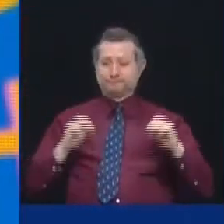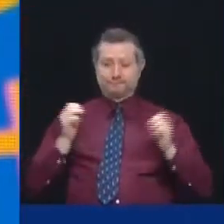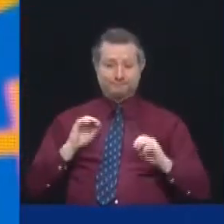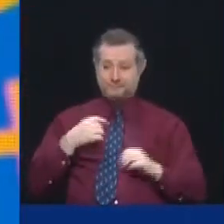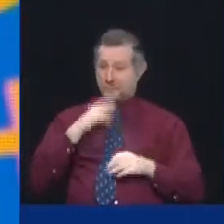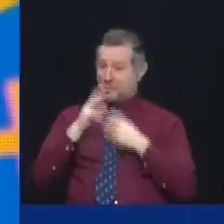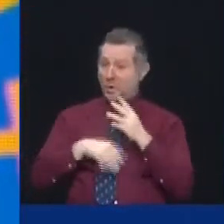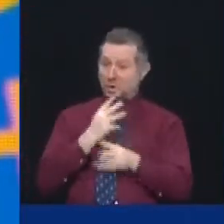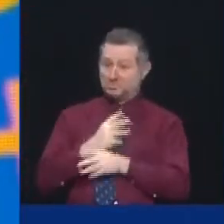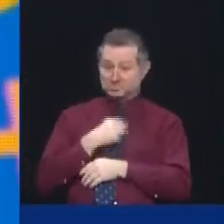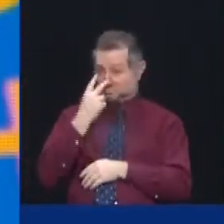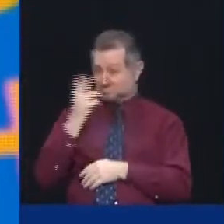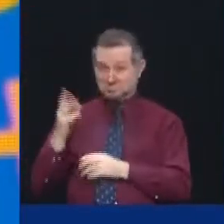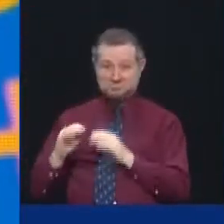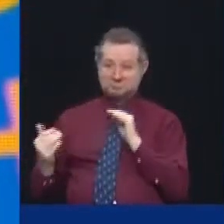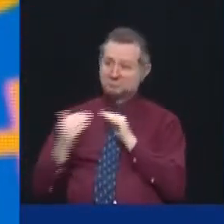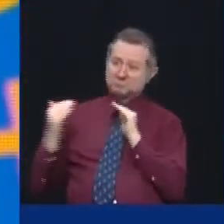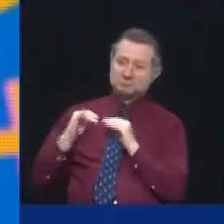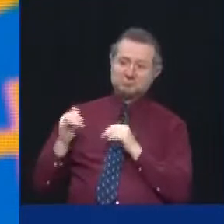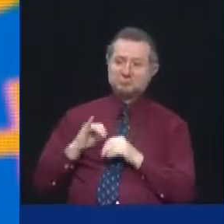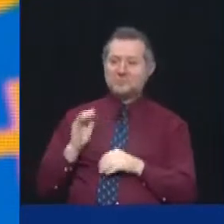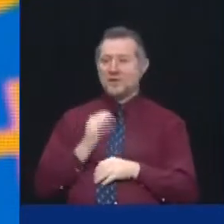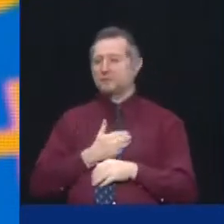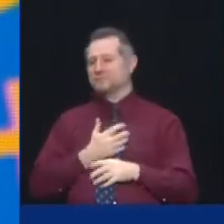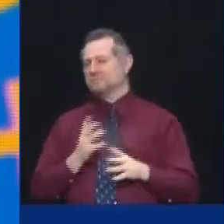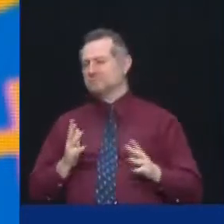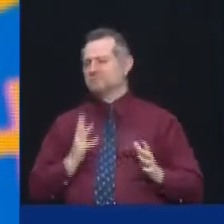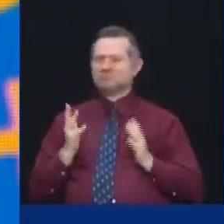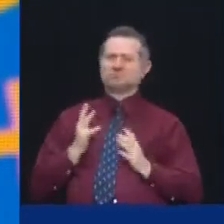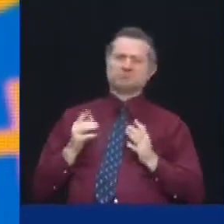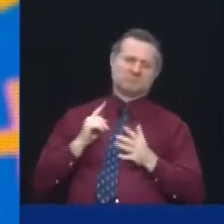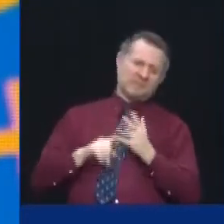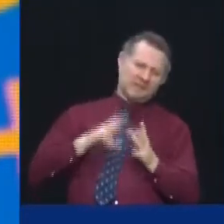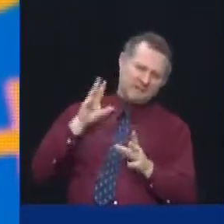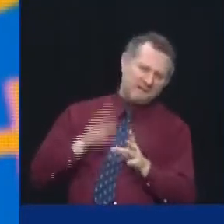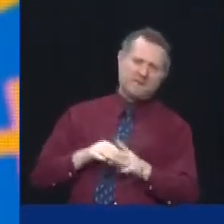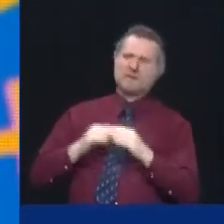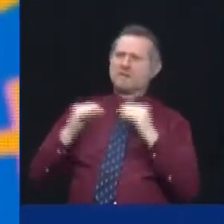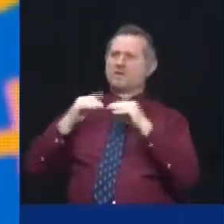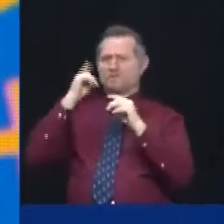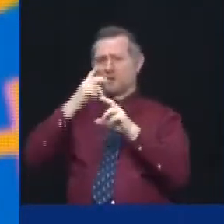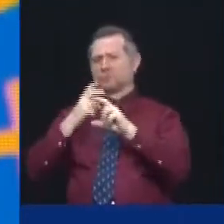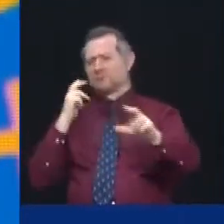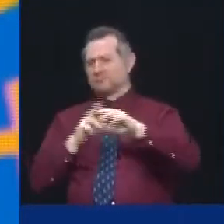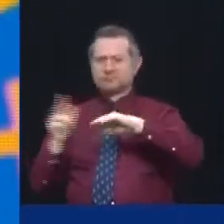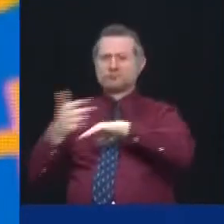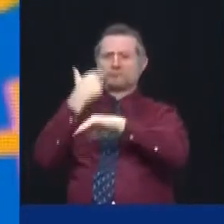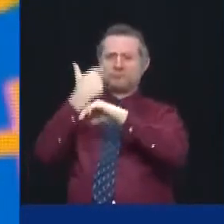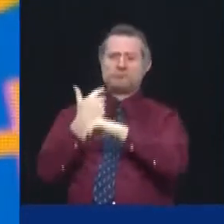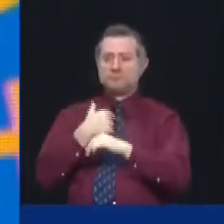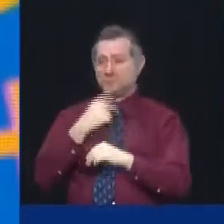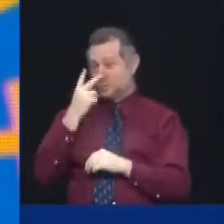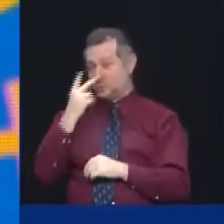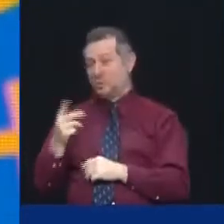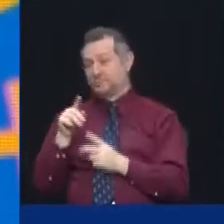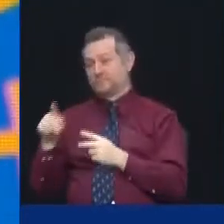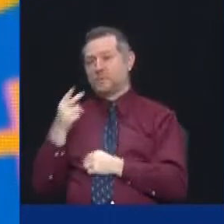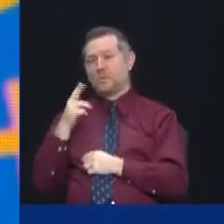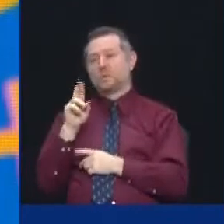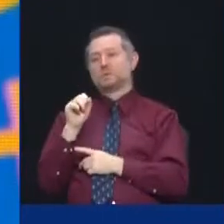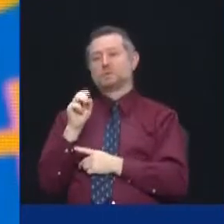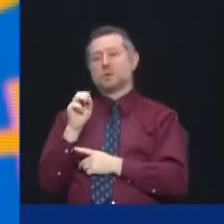an historic building period for the state of New York and for Manhattan. It's